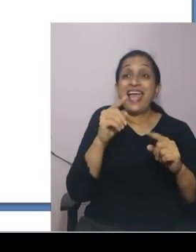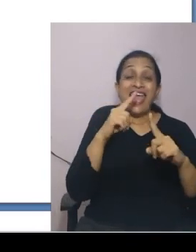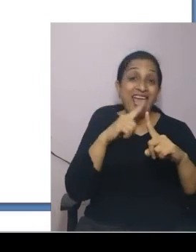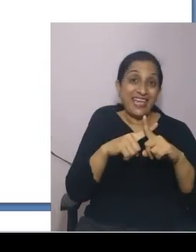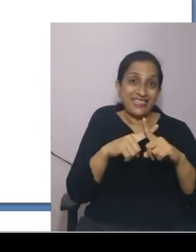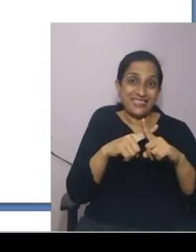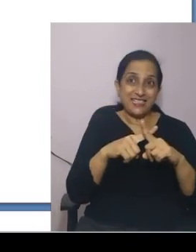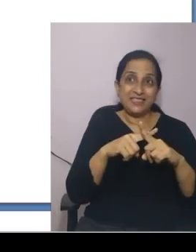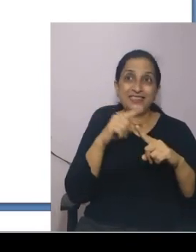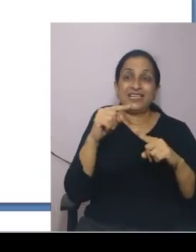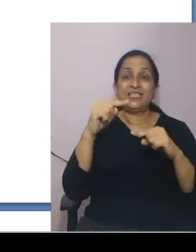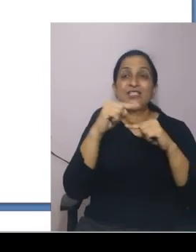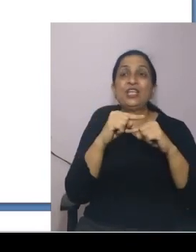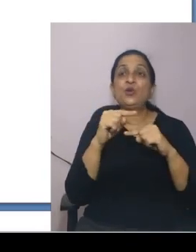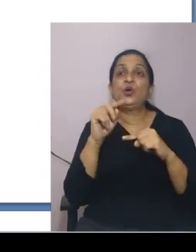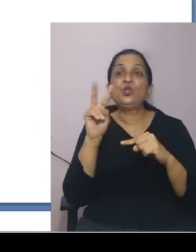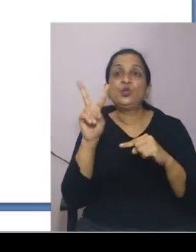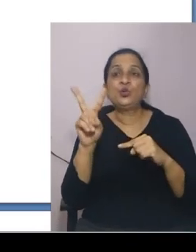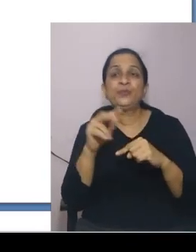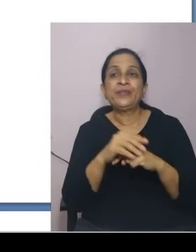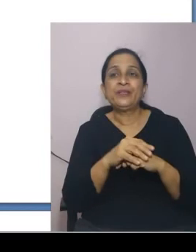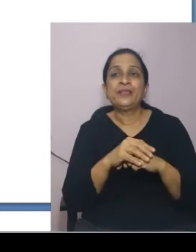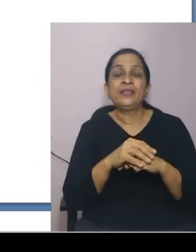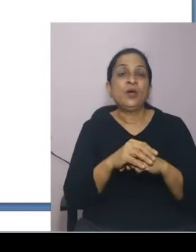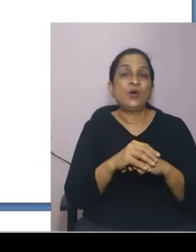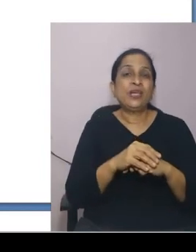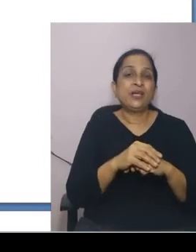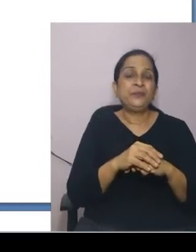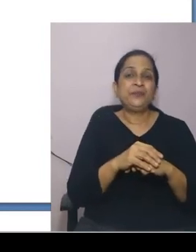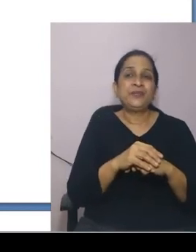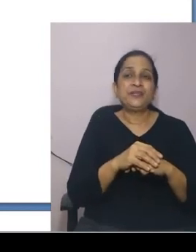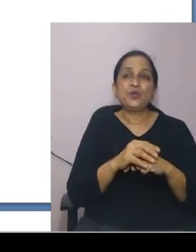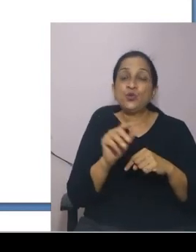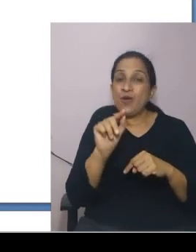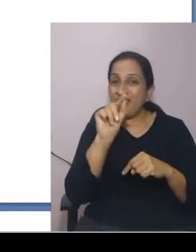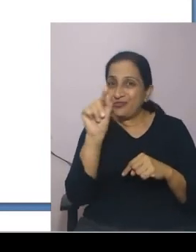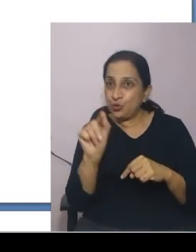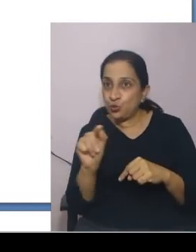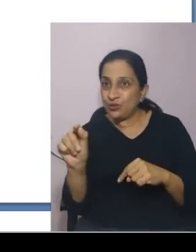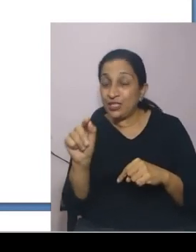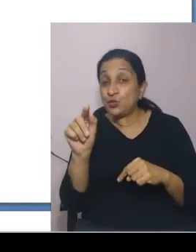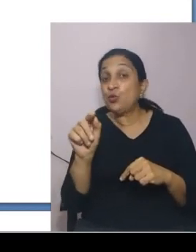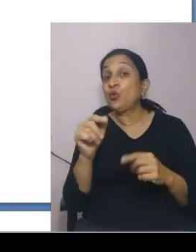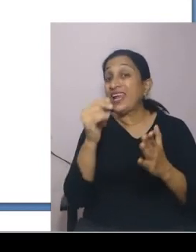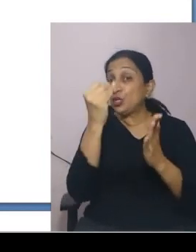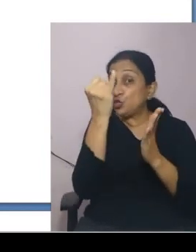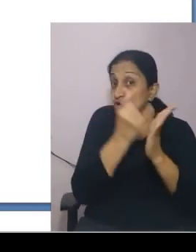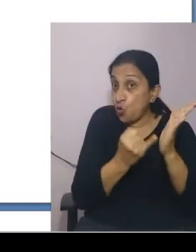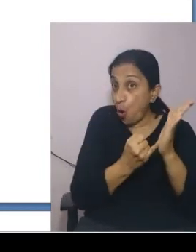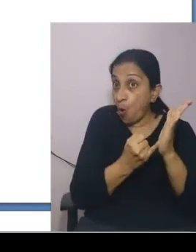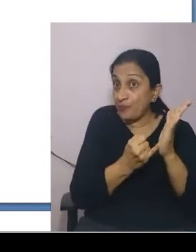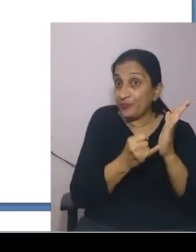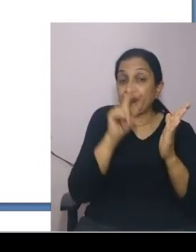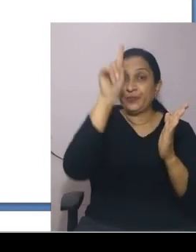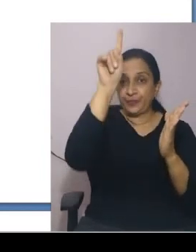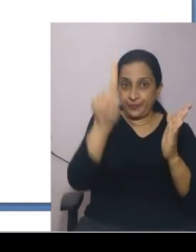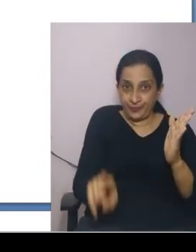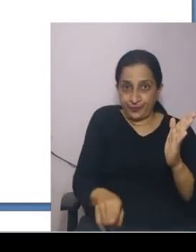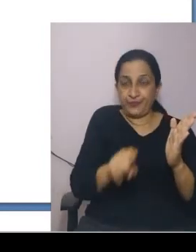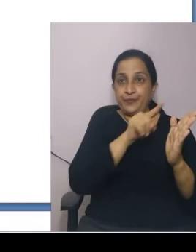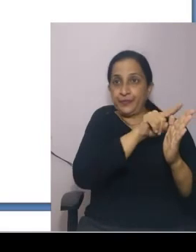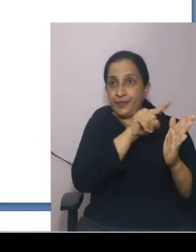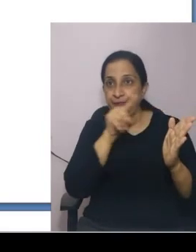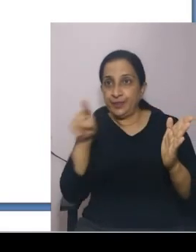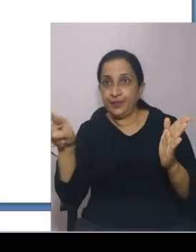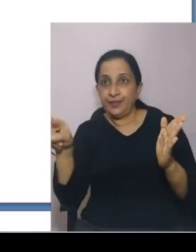it is bound to be in the first quadrant. So x-intercept is 2 here. Okay, so where x-intercept is